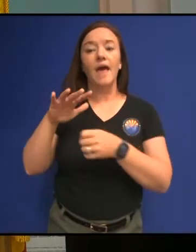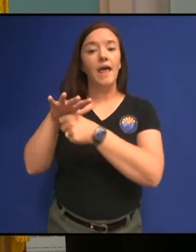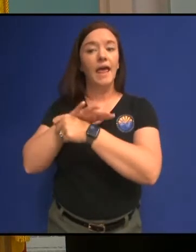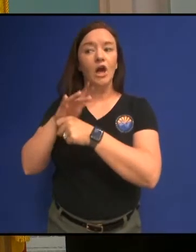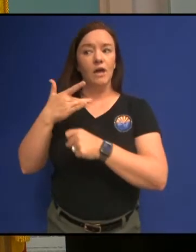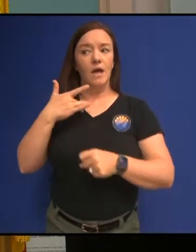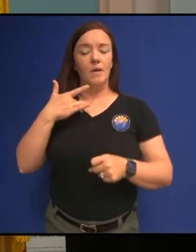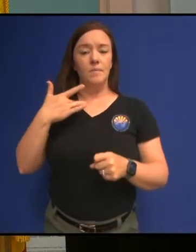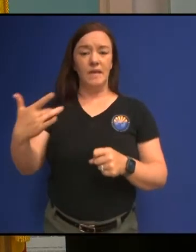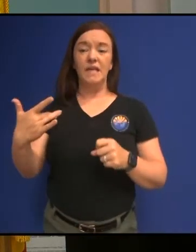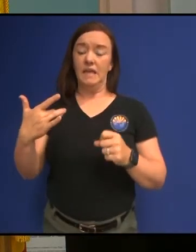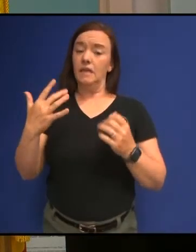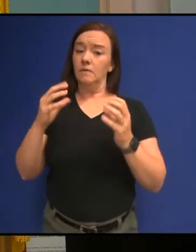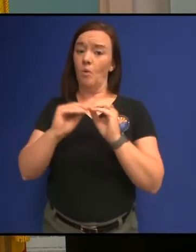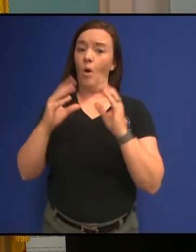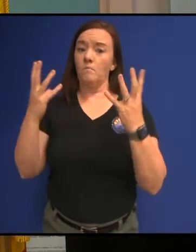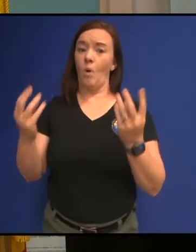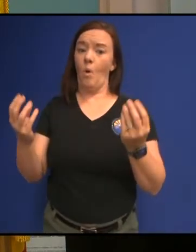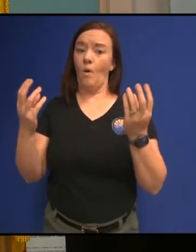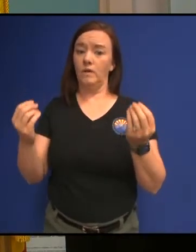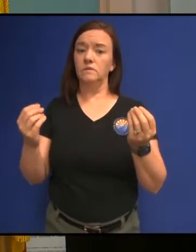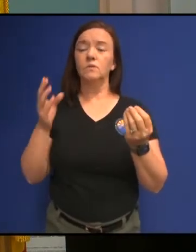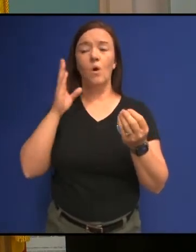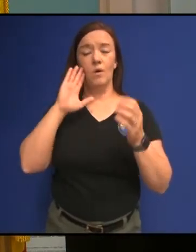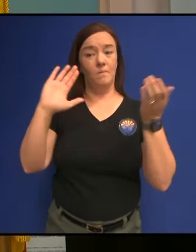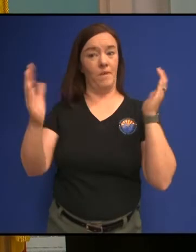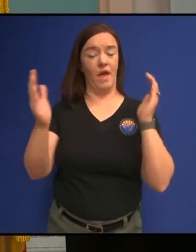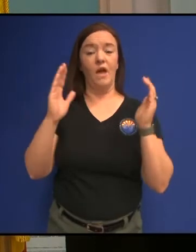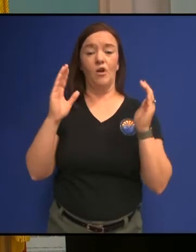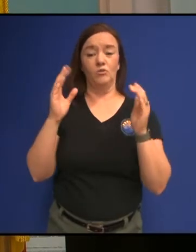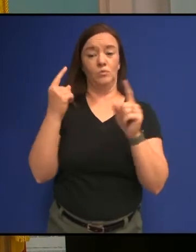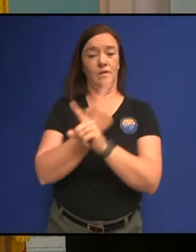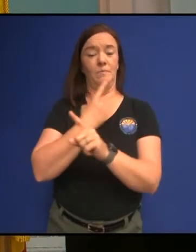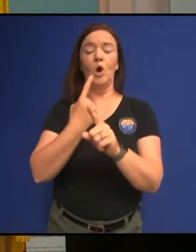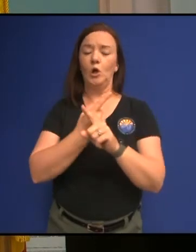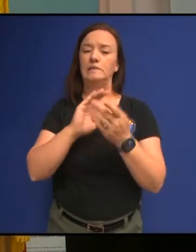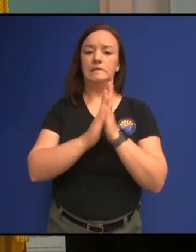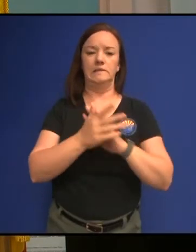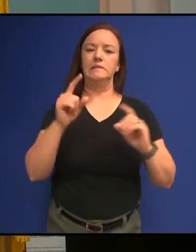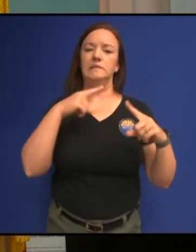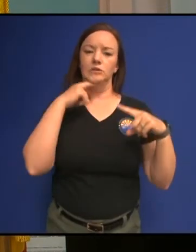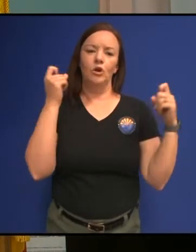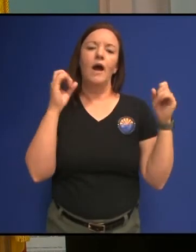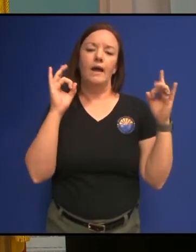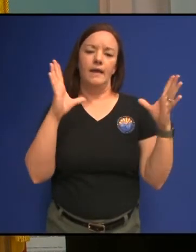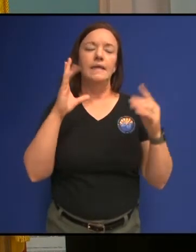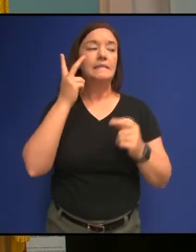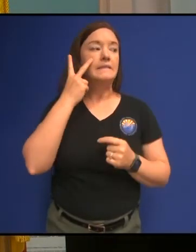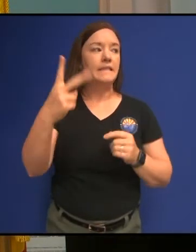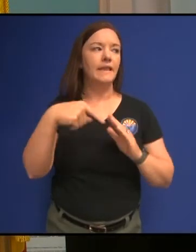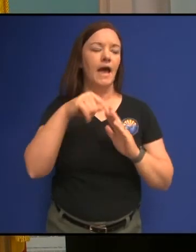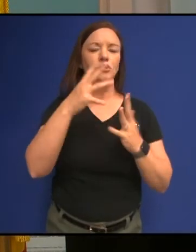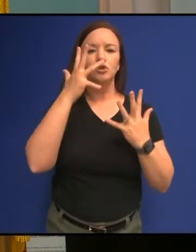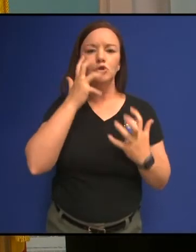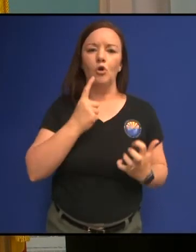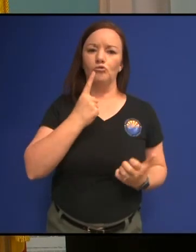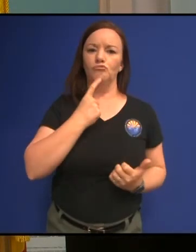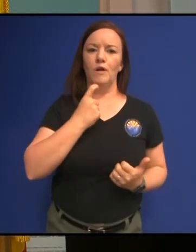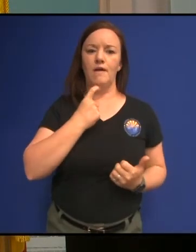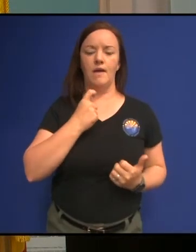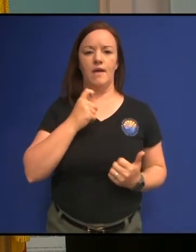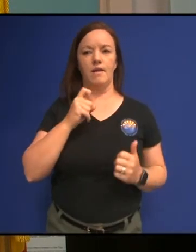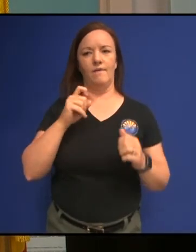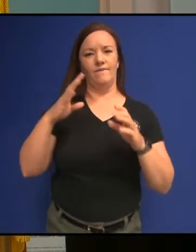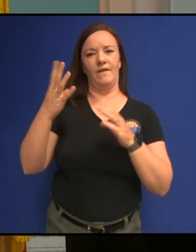a little bit more moisture. So it's going to be really dry, and you can see all this deeper red across the Four Corners region. That's all dry,